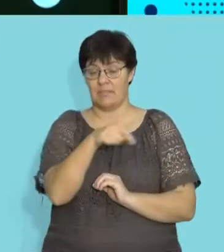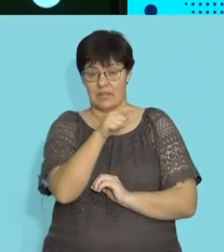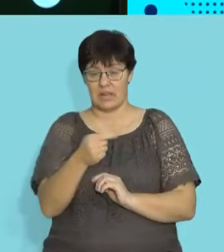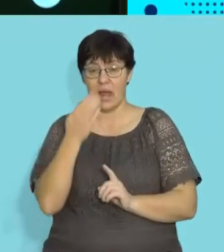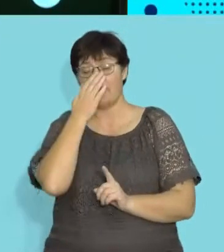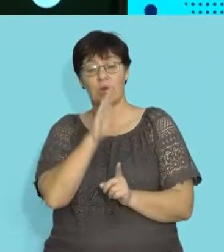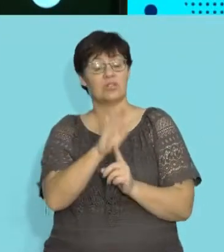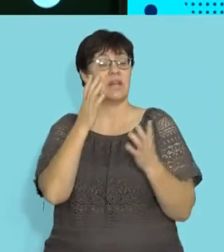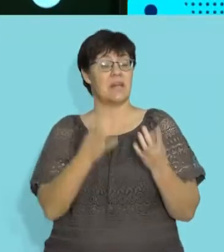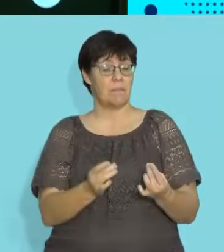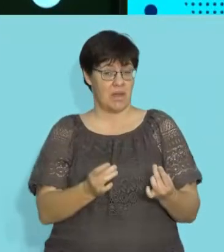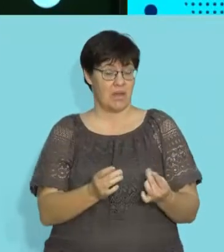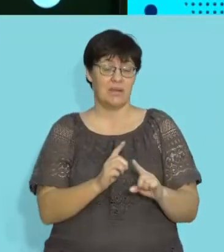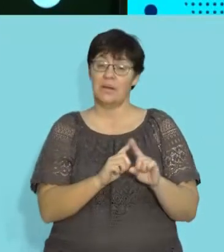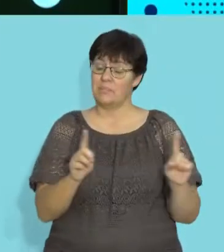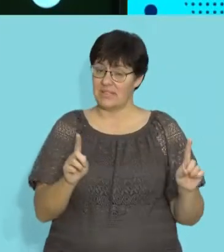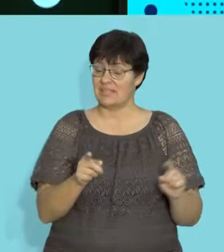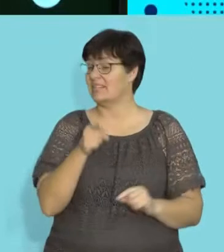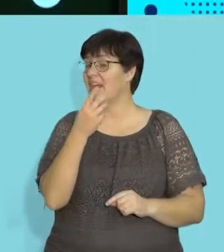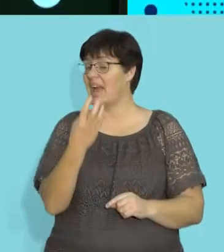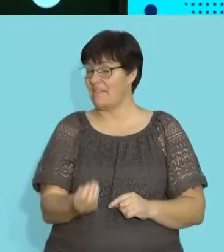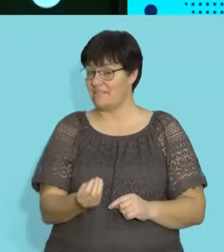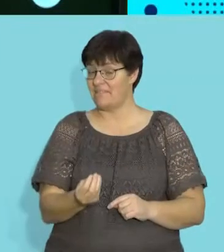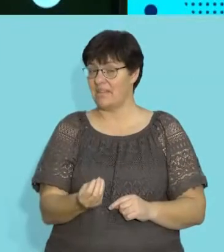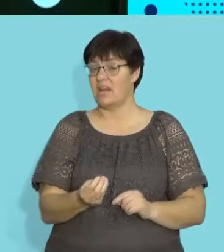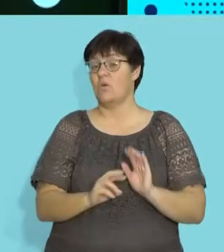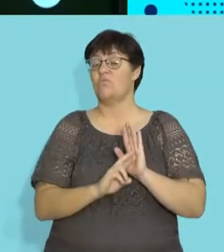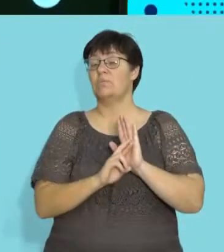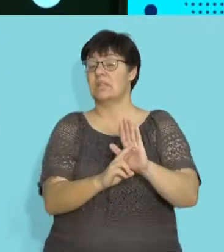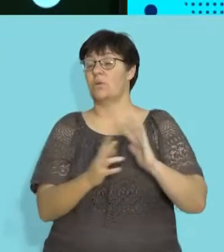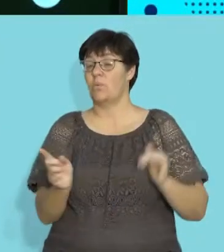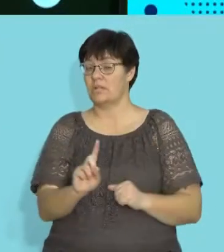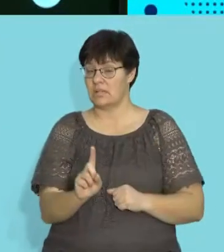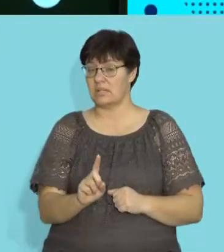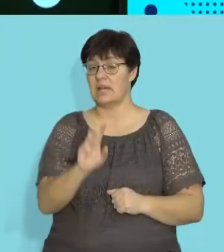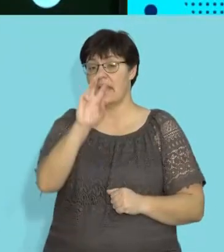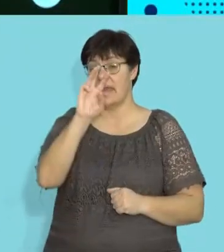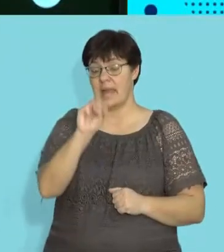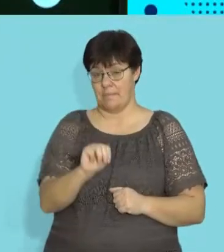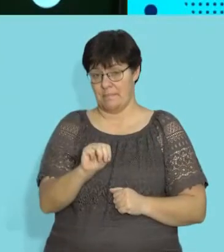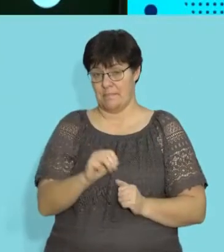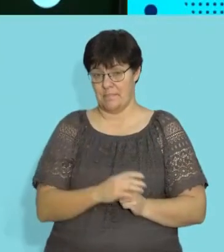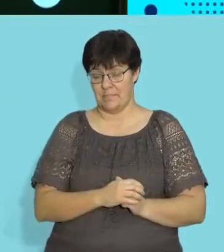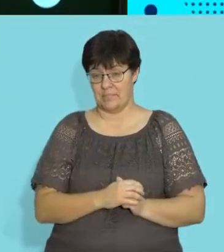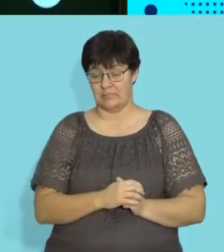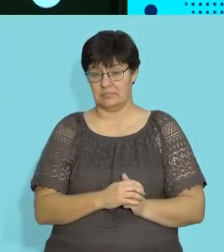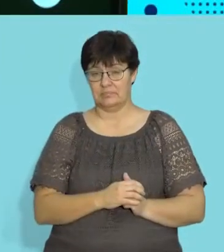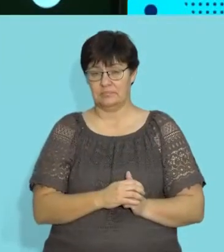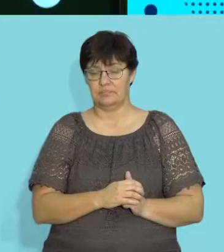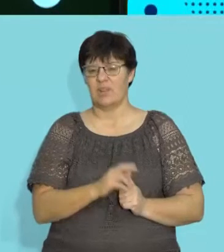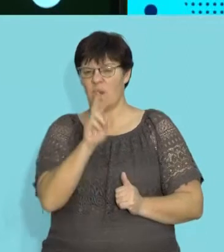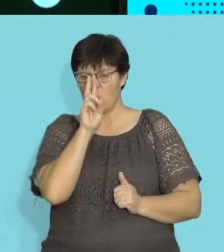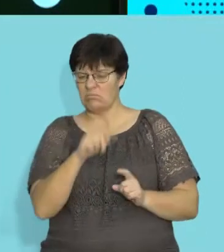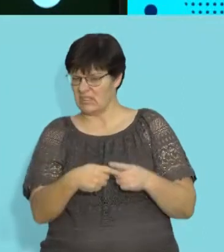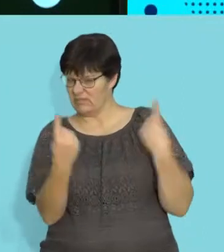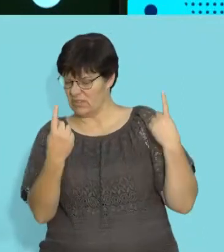is approaching a number, except this number has been represented in terms of m. So it looks a